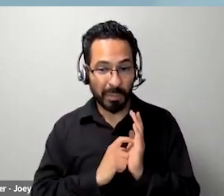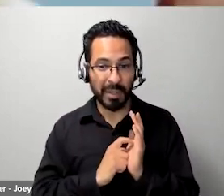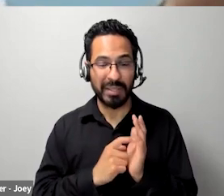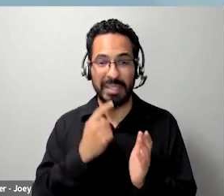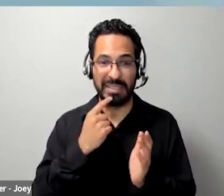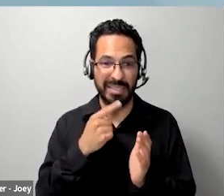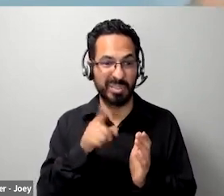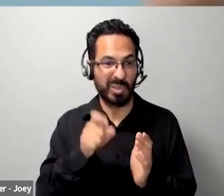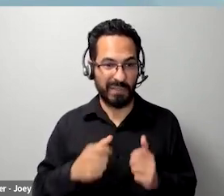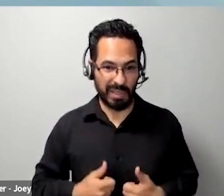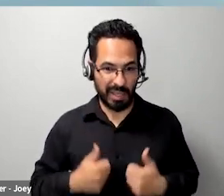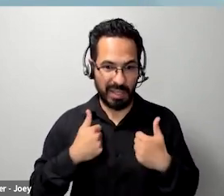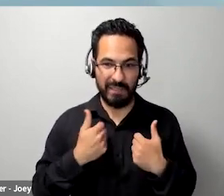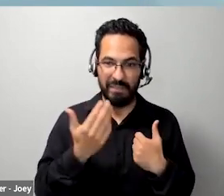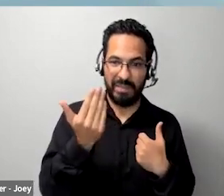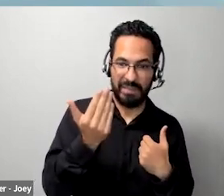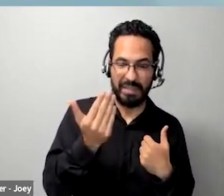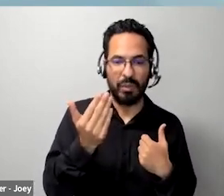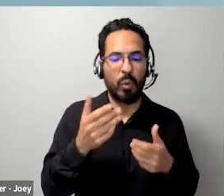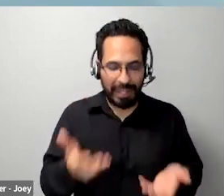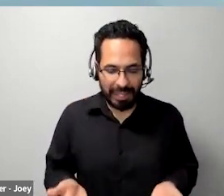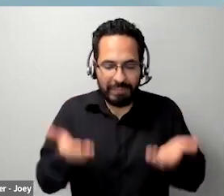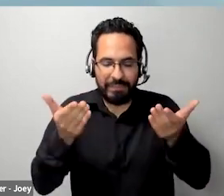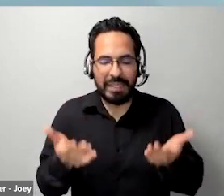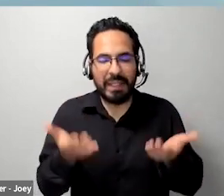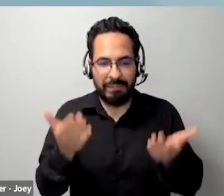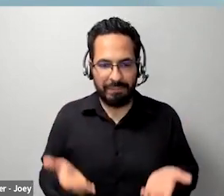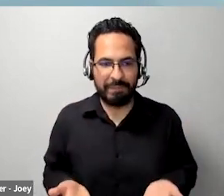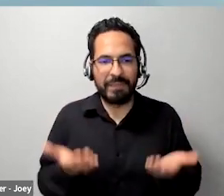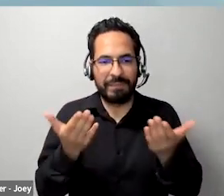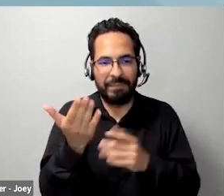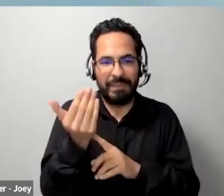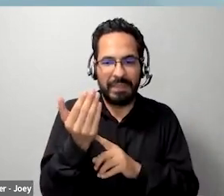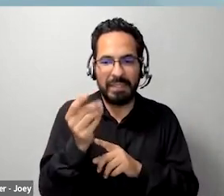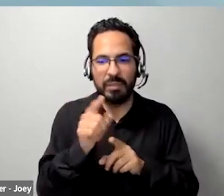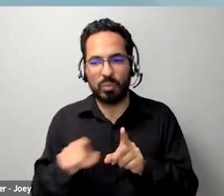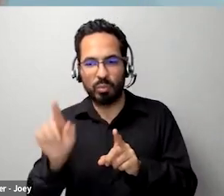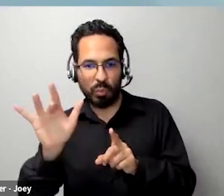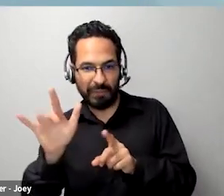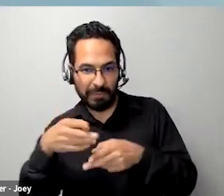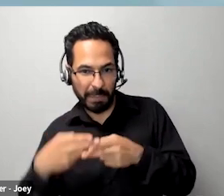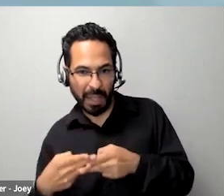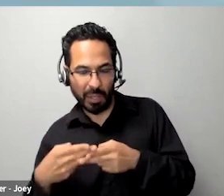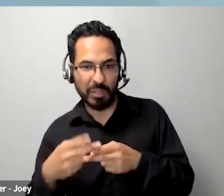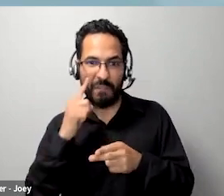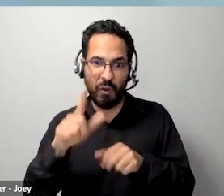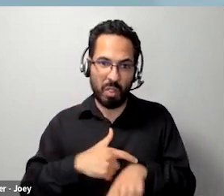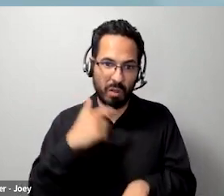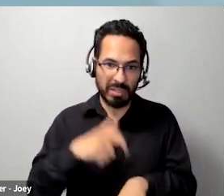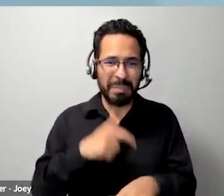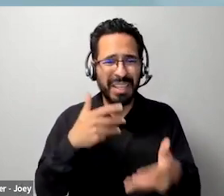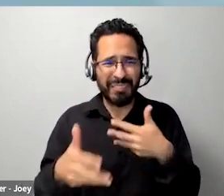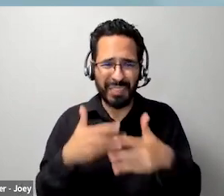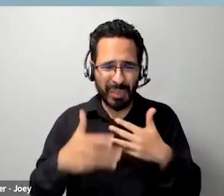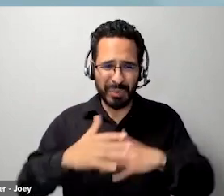able to lift like 15 to 25 pounds and stand for long periods of time. Again, even though it is a desk